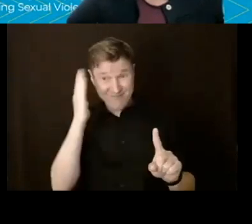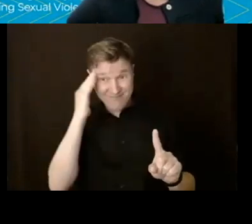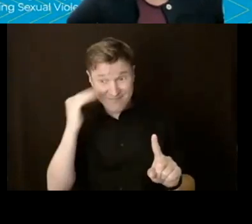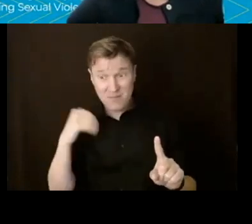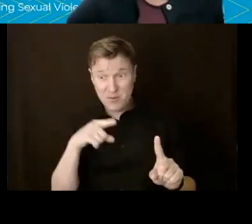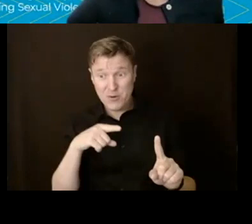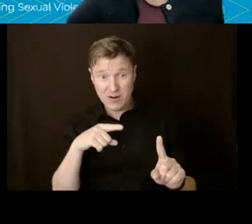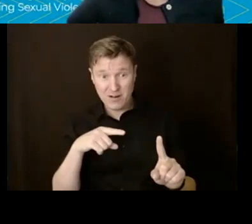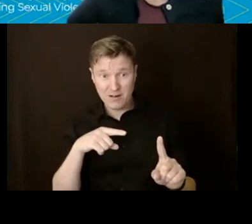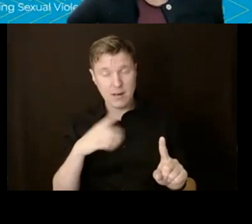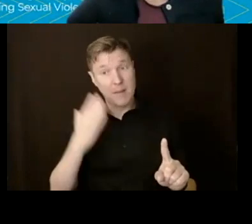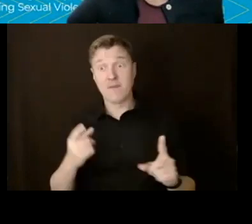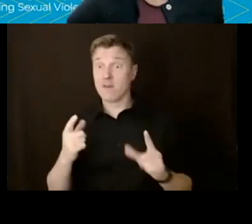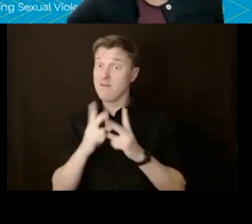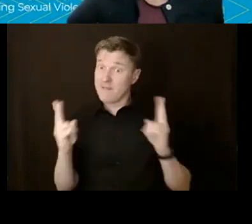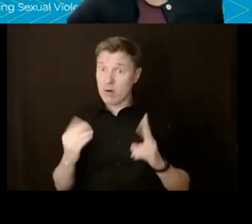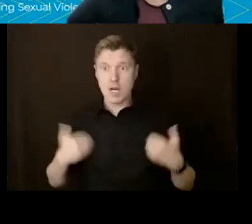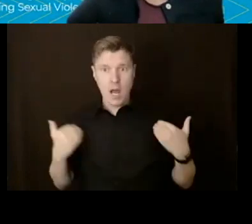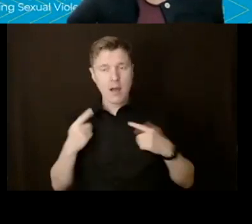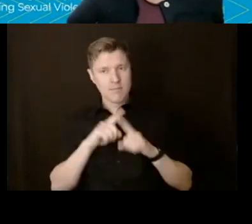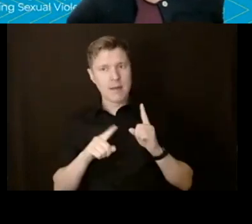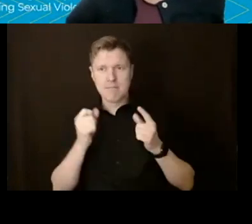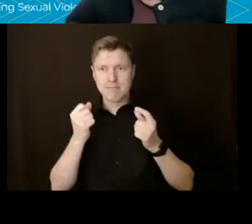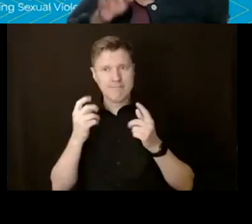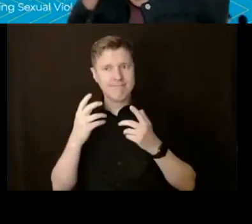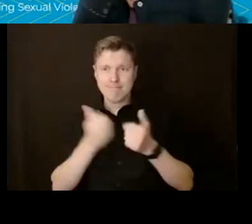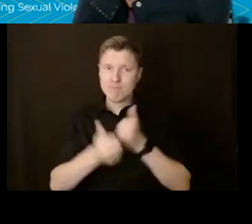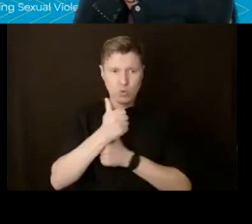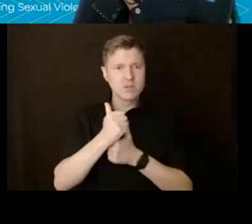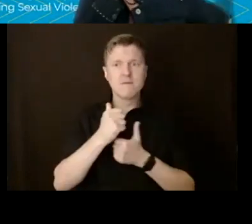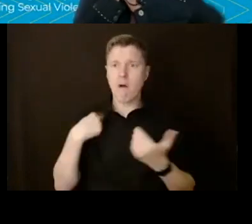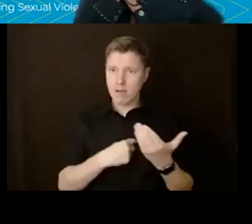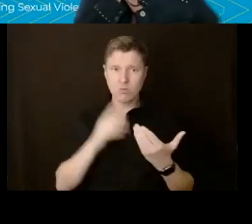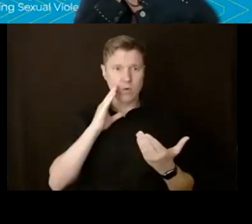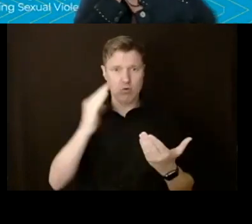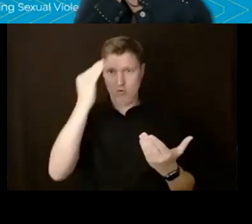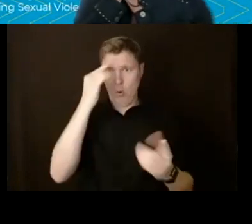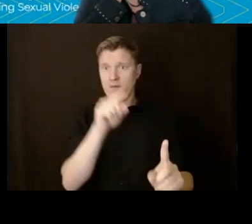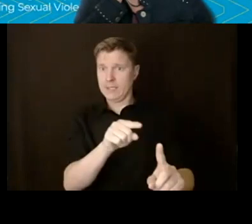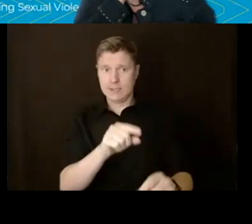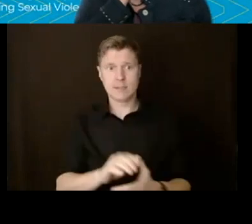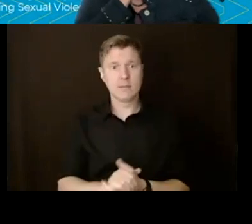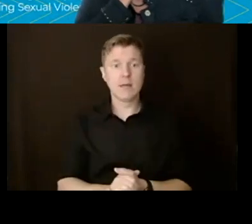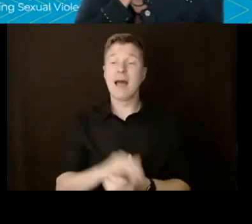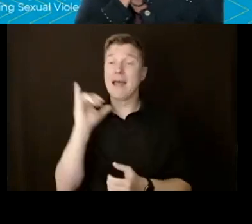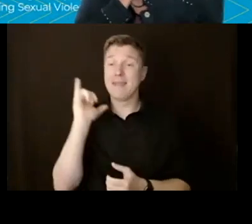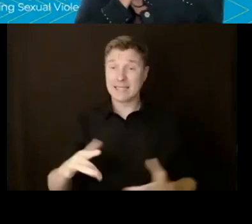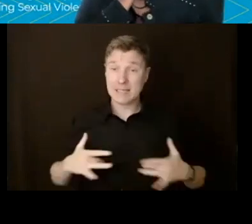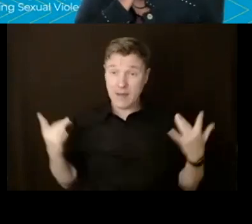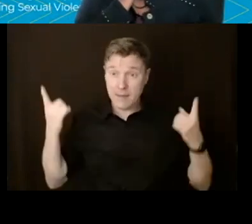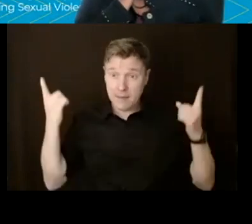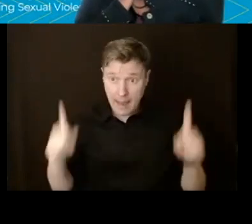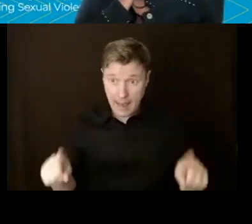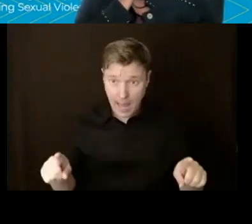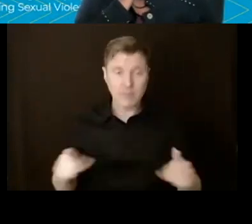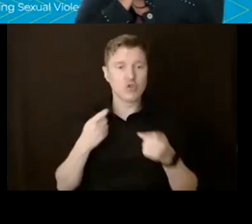young, but probably most of us, right? This was an event that took place during a Super